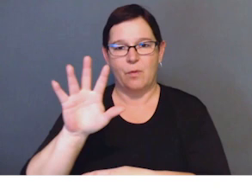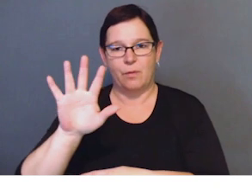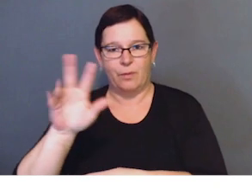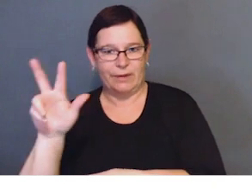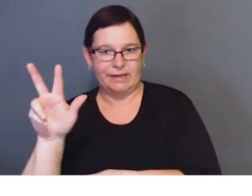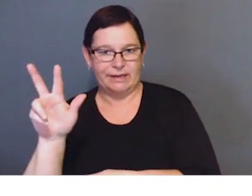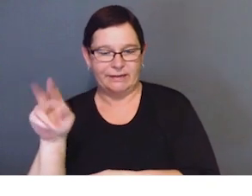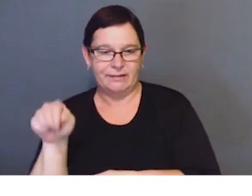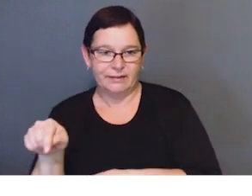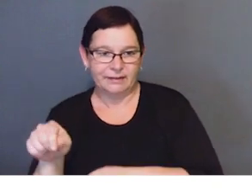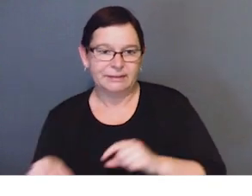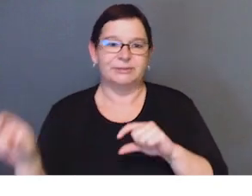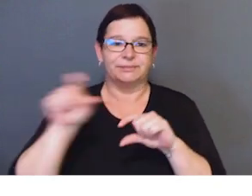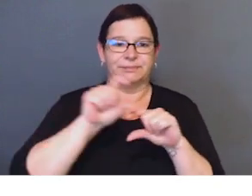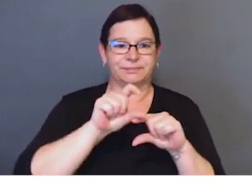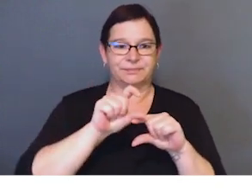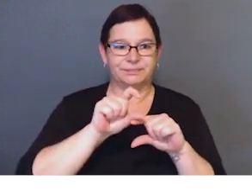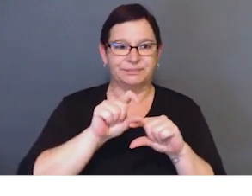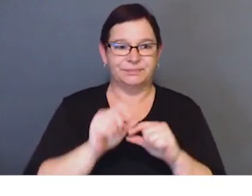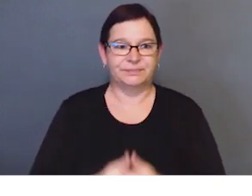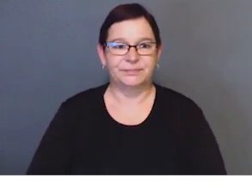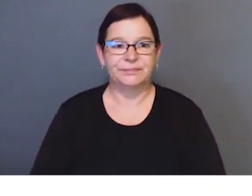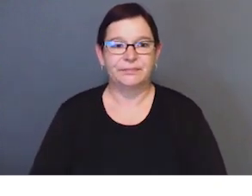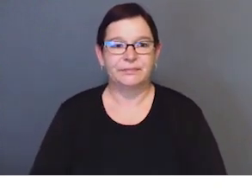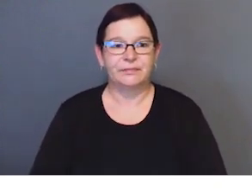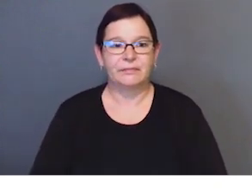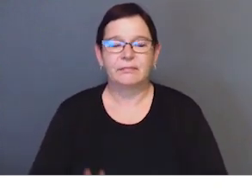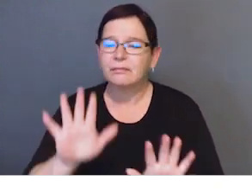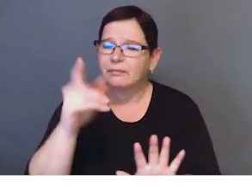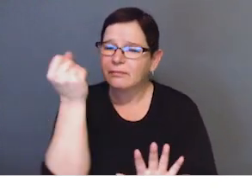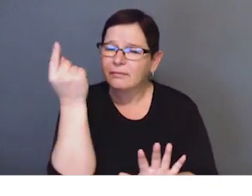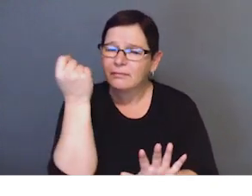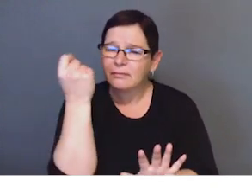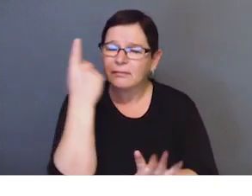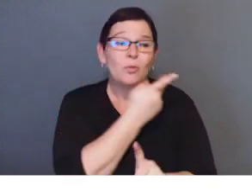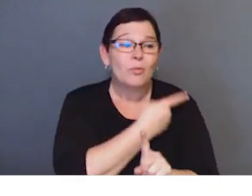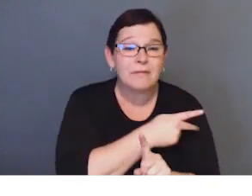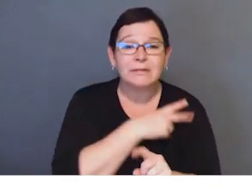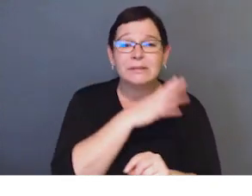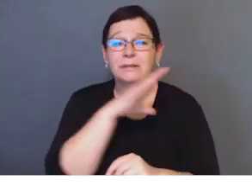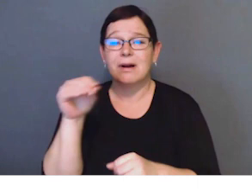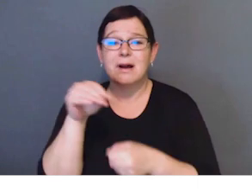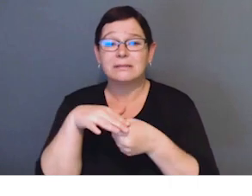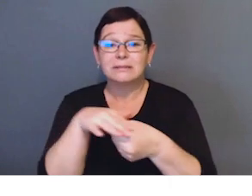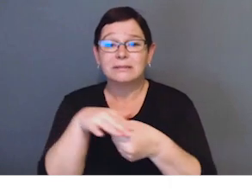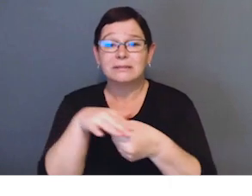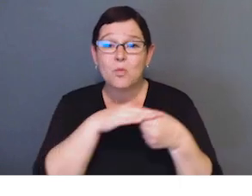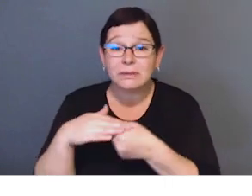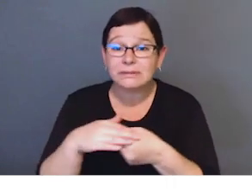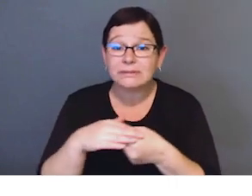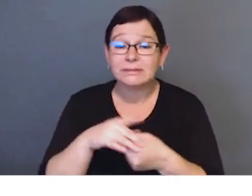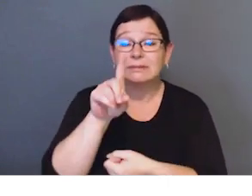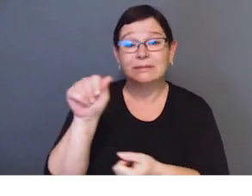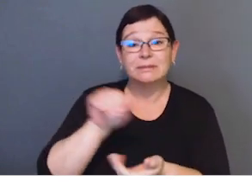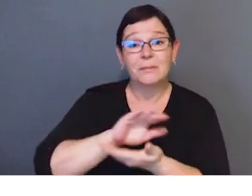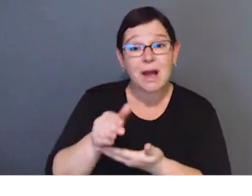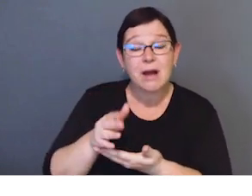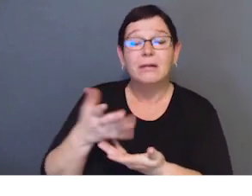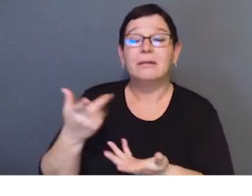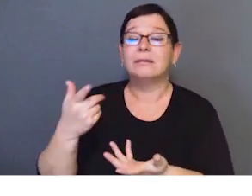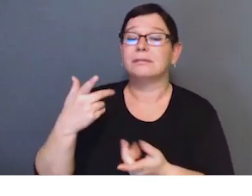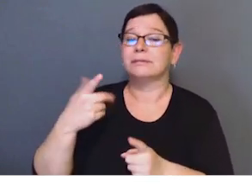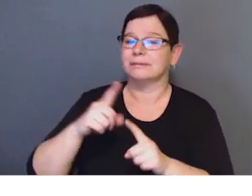Please also note that provincial and territorial disability amounts and tax credit rates vary among provinces and